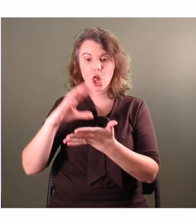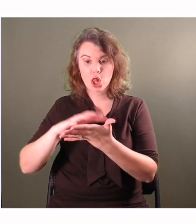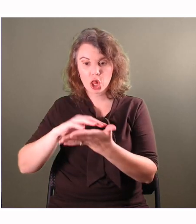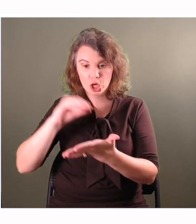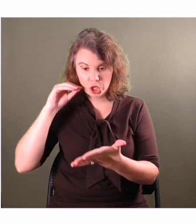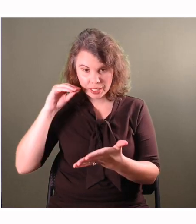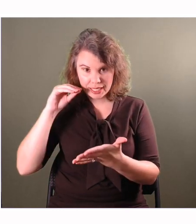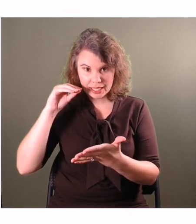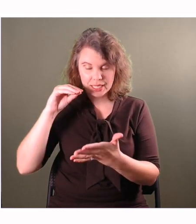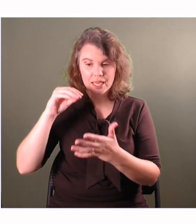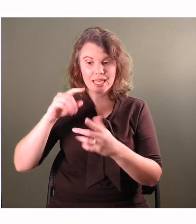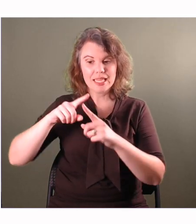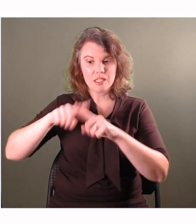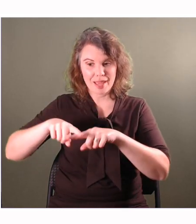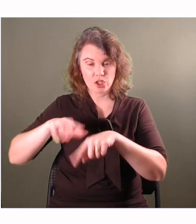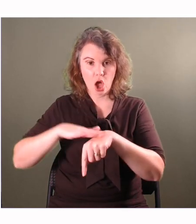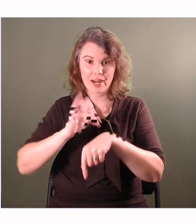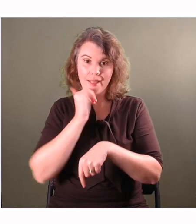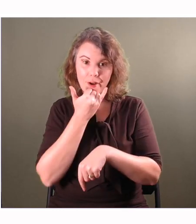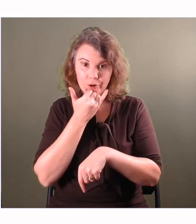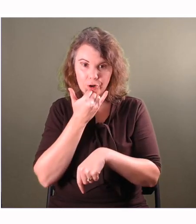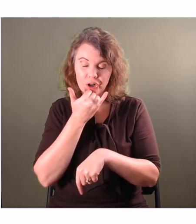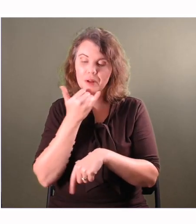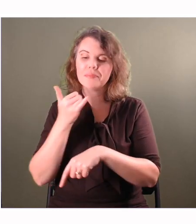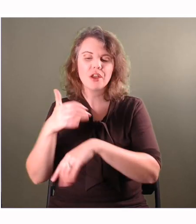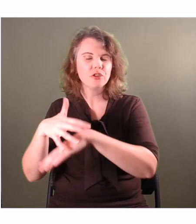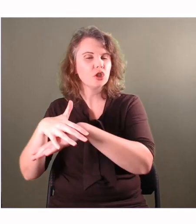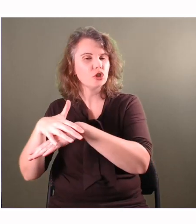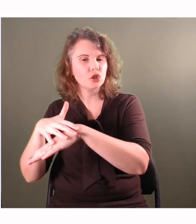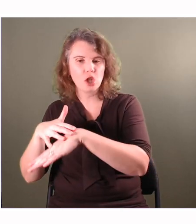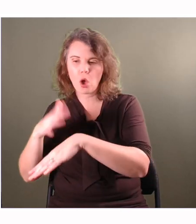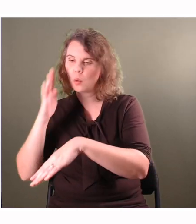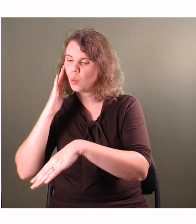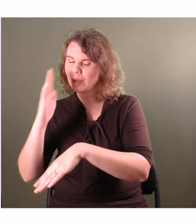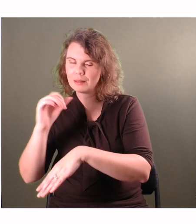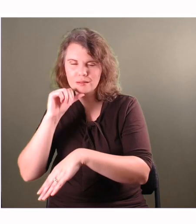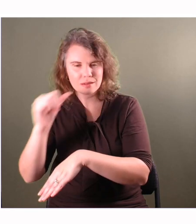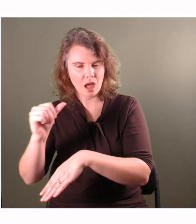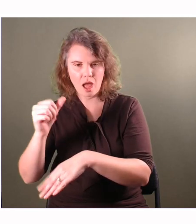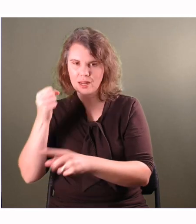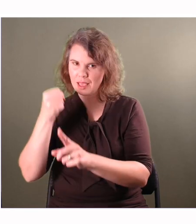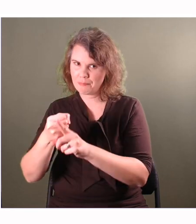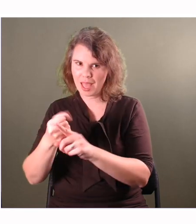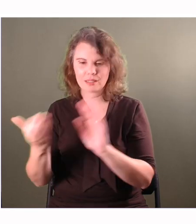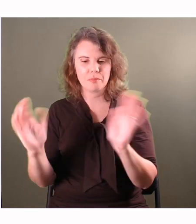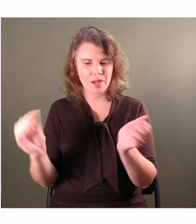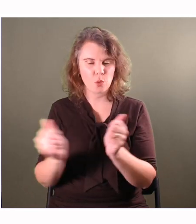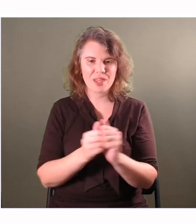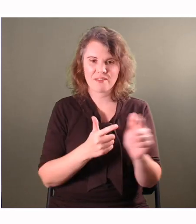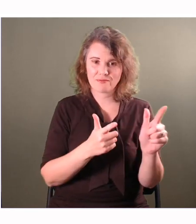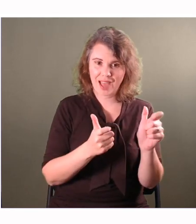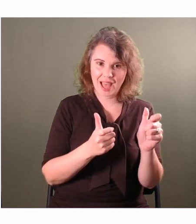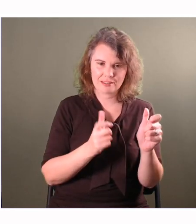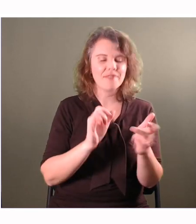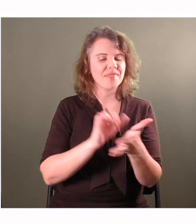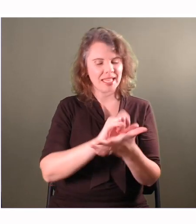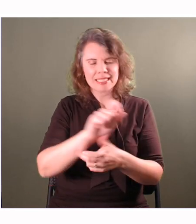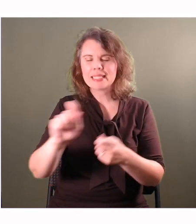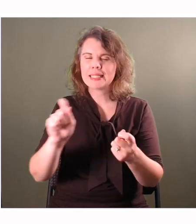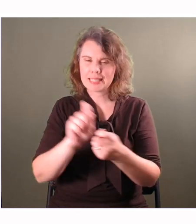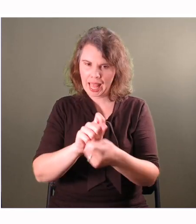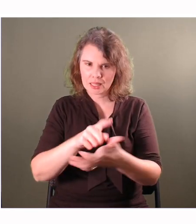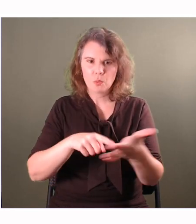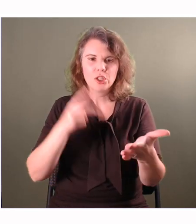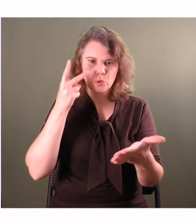is error-based, the slow reverse trials will not impact the learning from the fast trials. And that's exactly